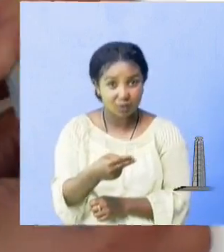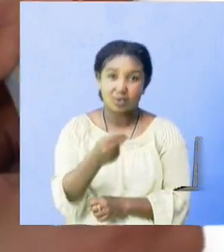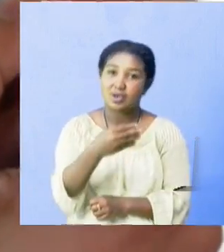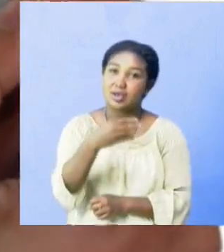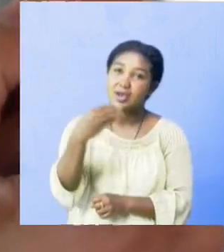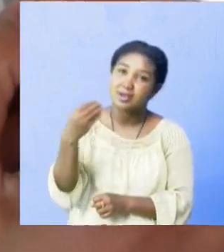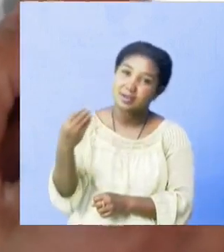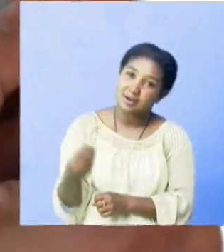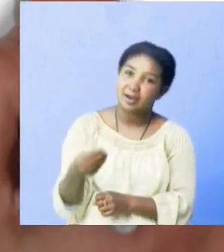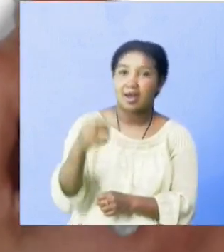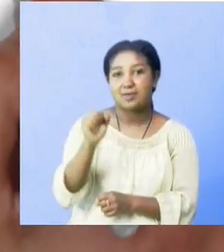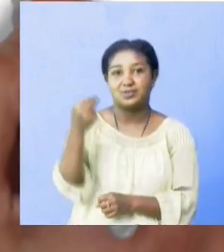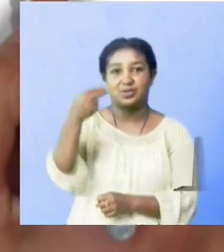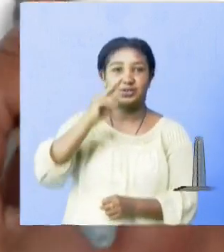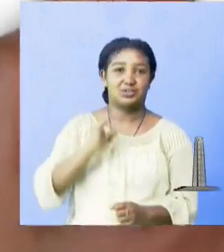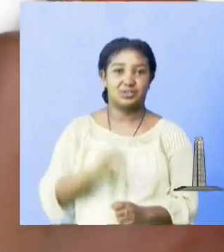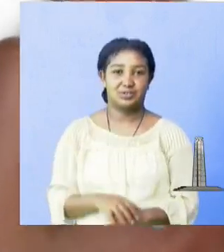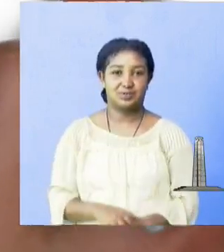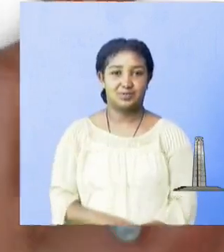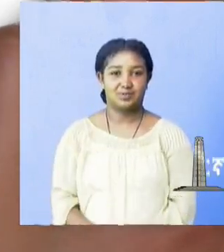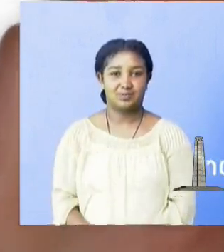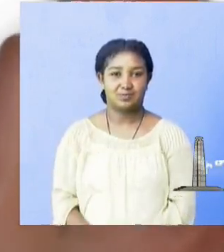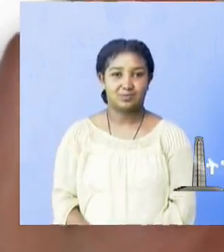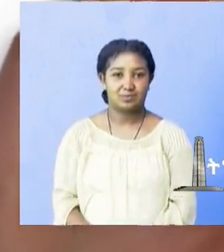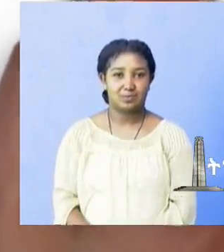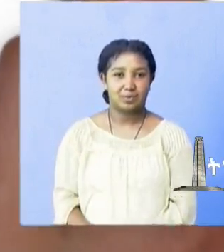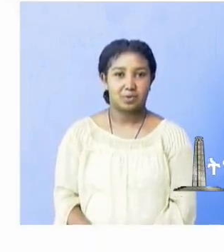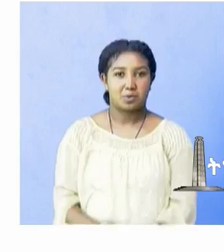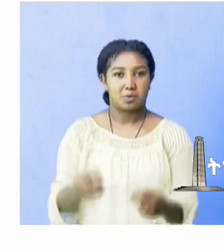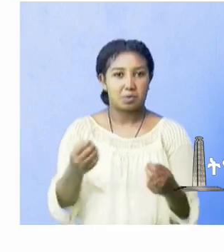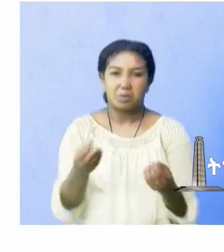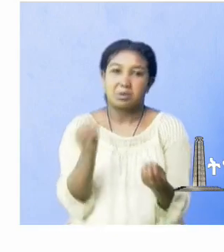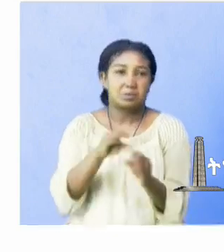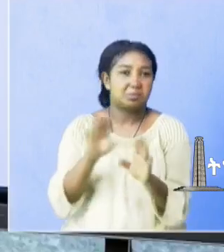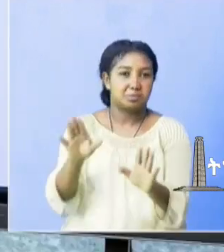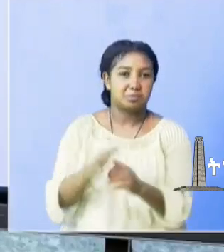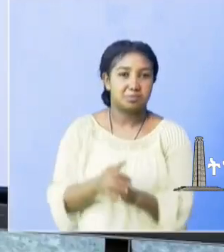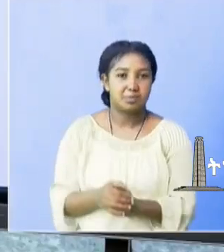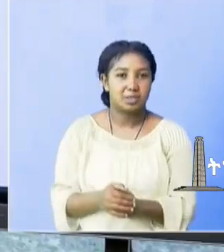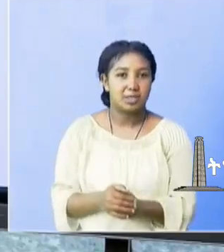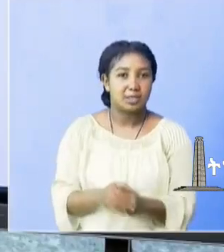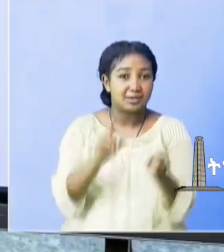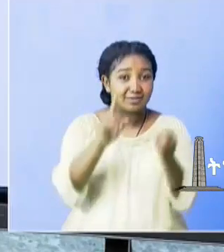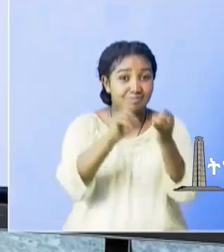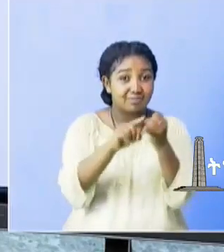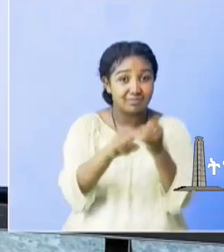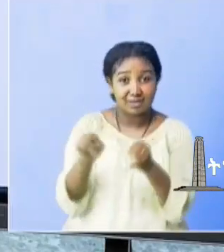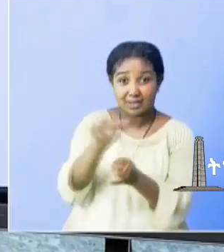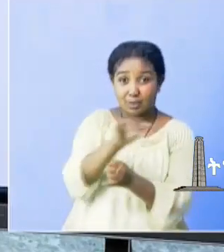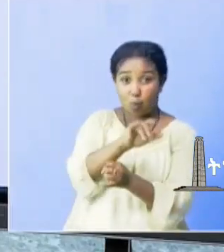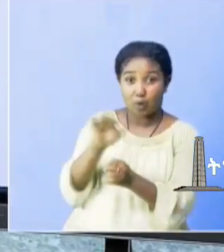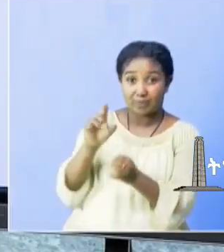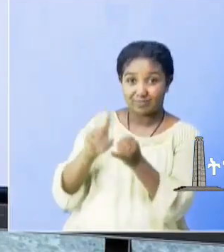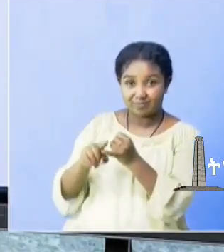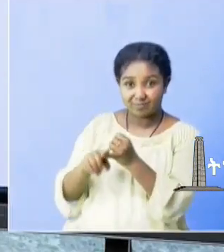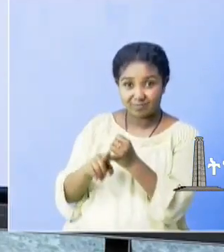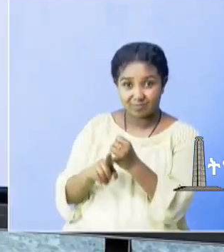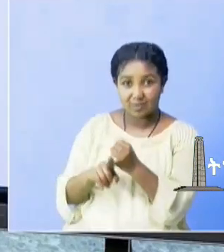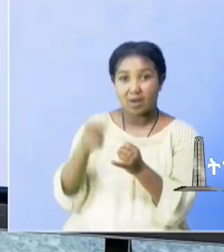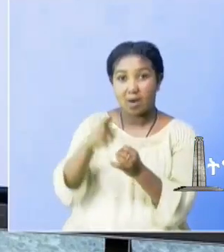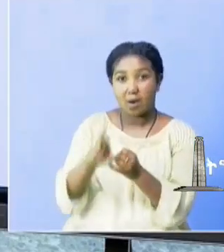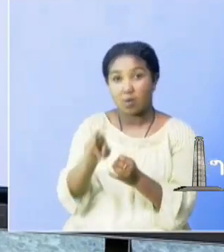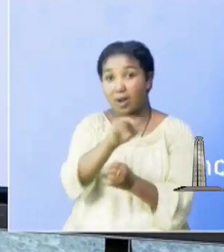and SH. And we can add some more. If it is ending with these words